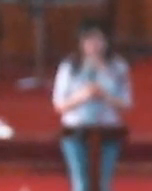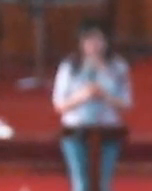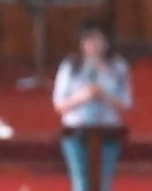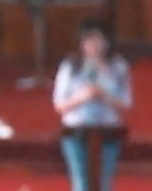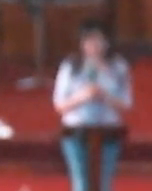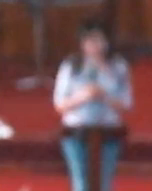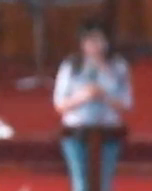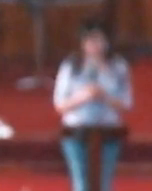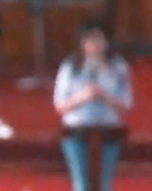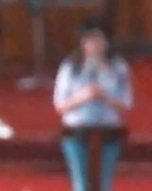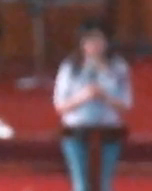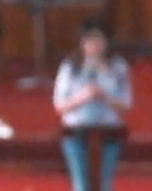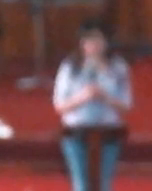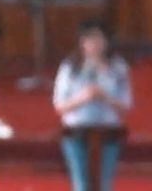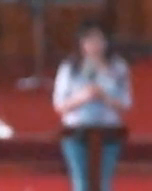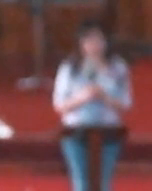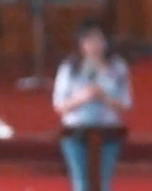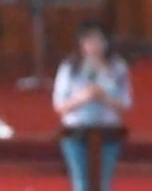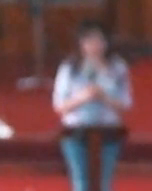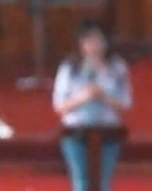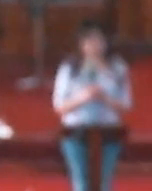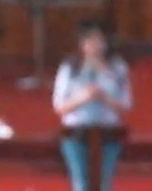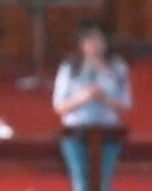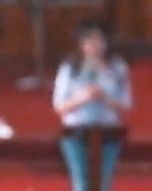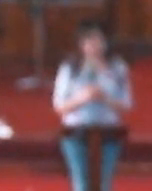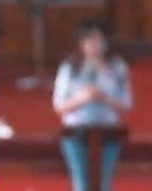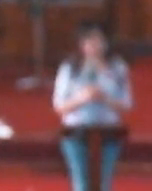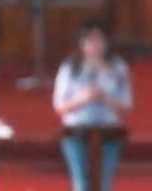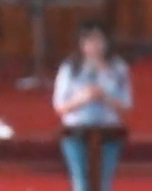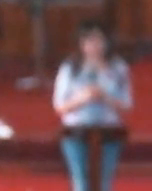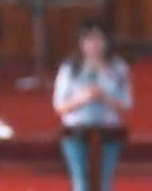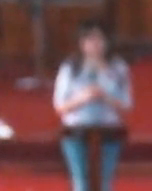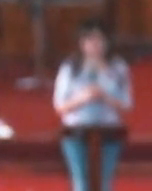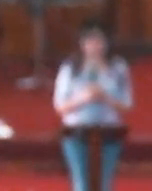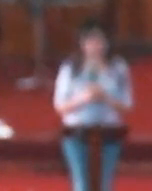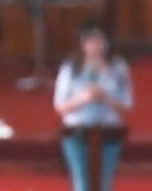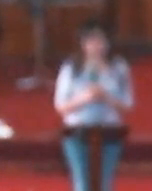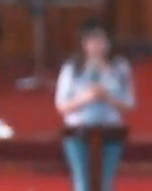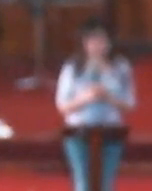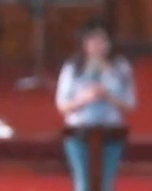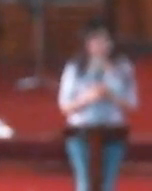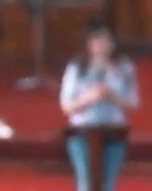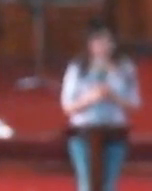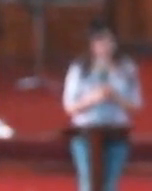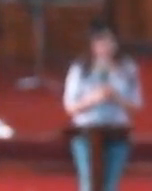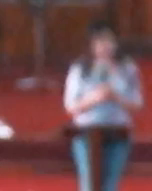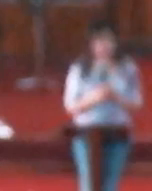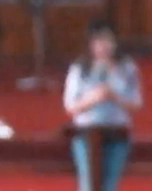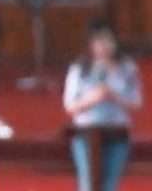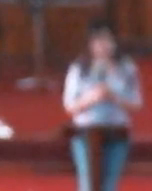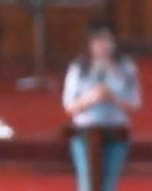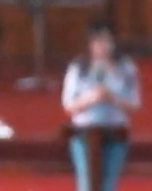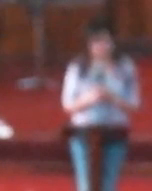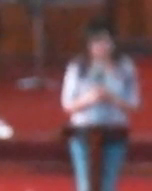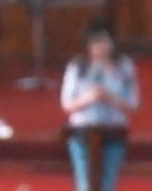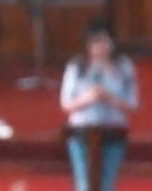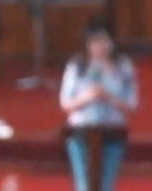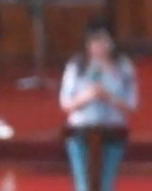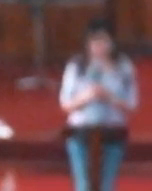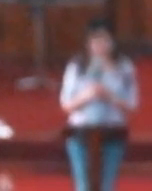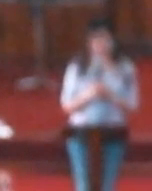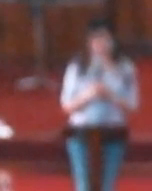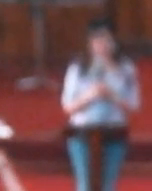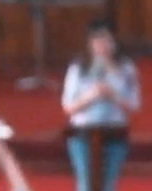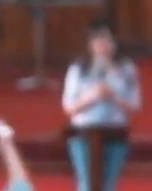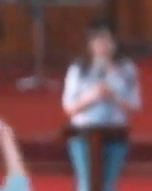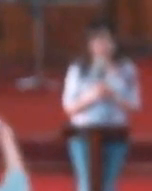pueda proclamar tu palabra profética de una manera limpia. And Lord, and I pray that this church can speak your prophetic